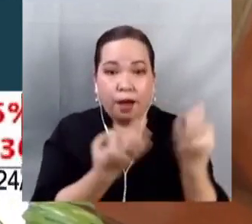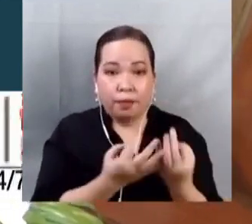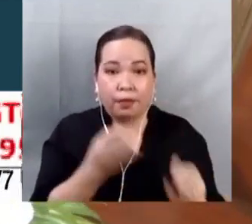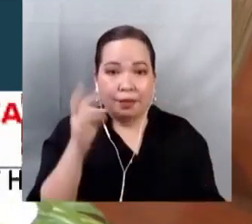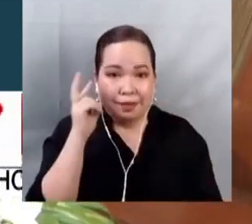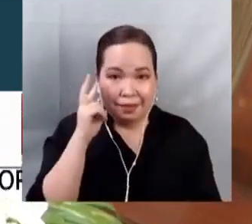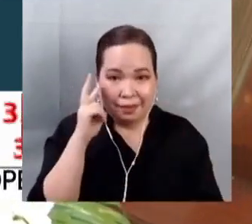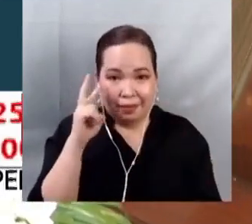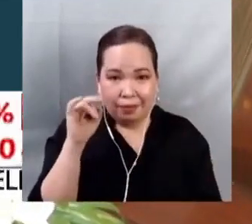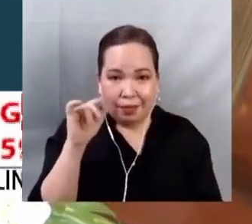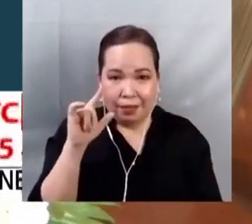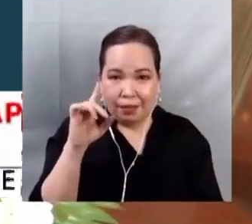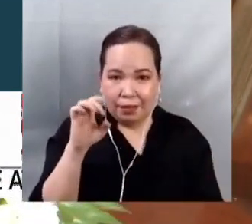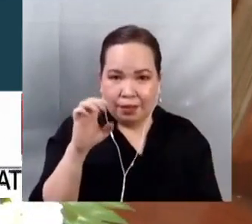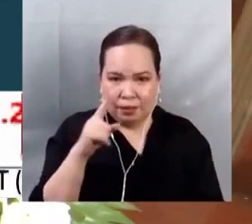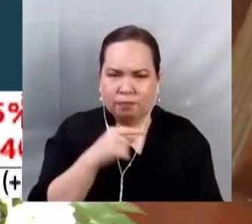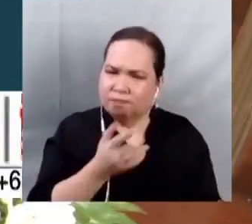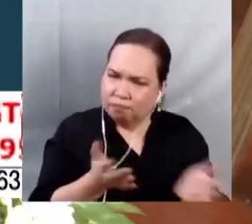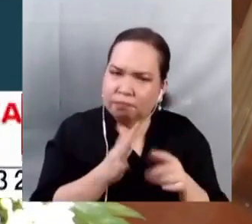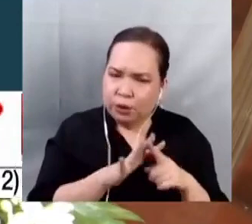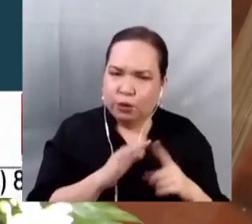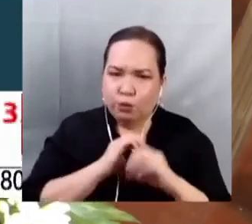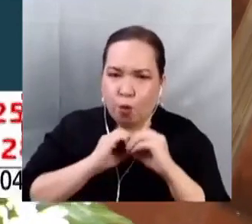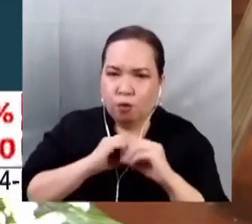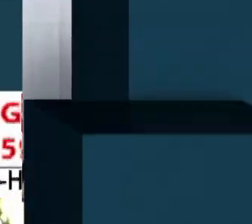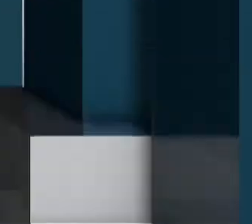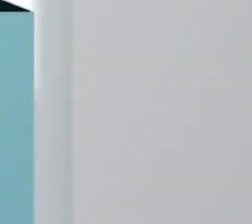to encourage them to fight for justice.